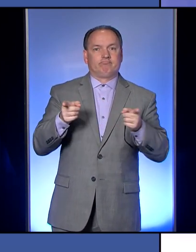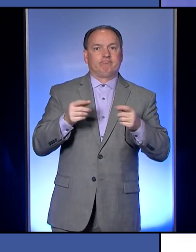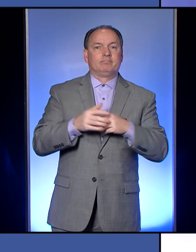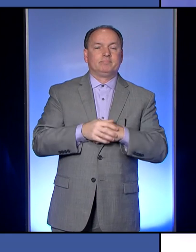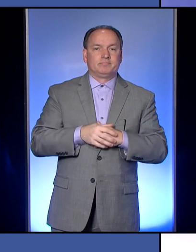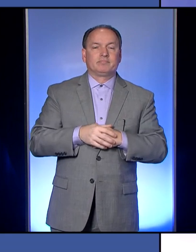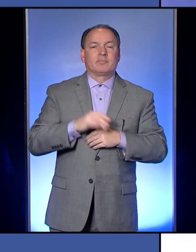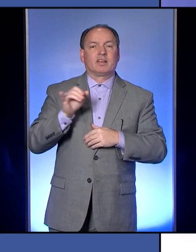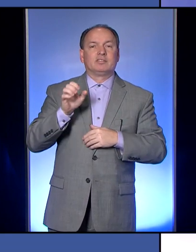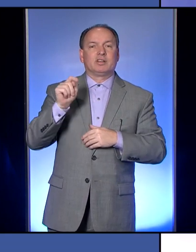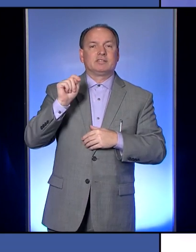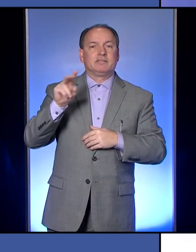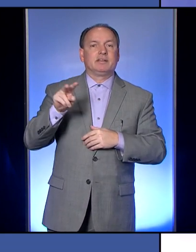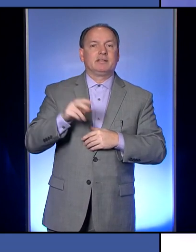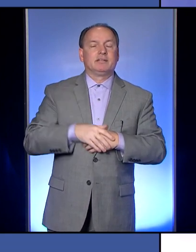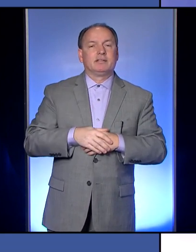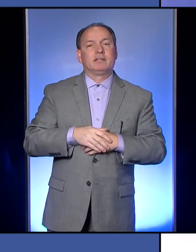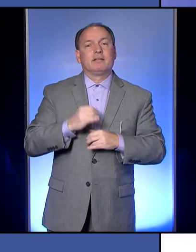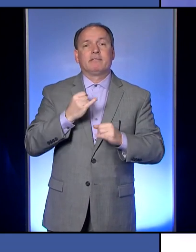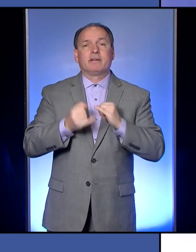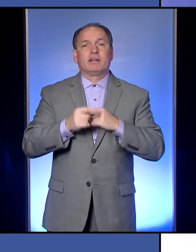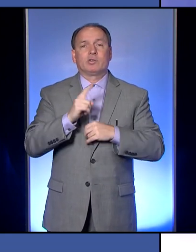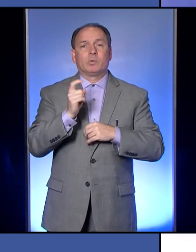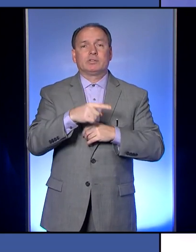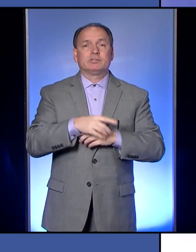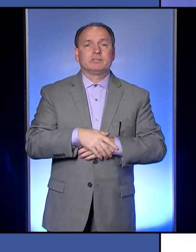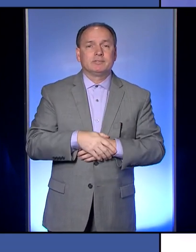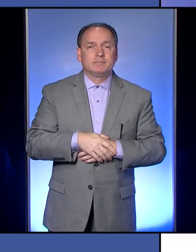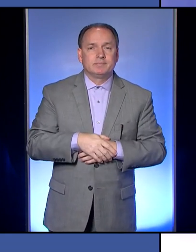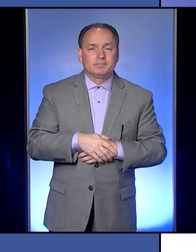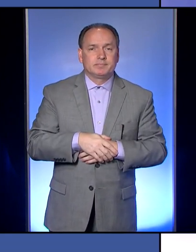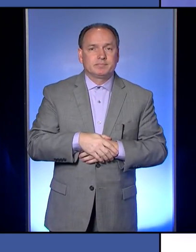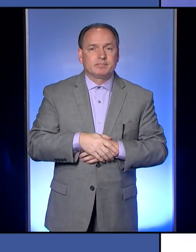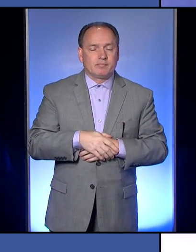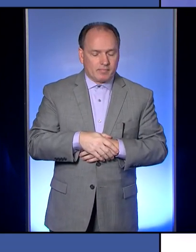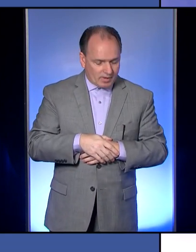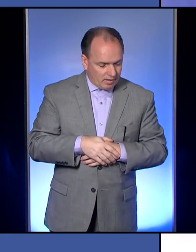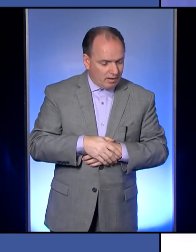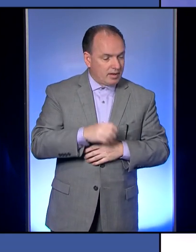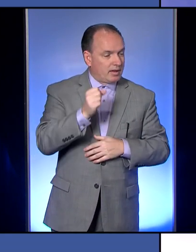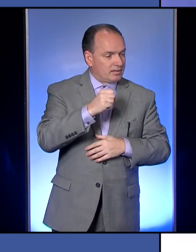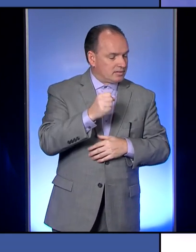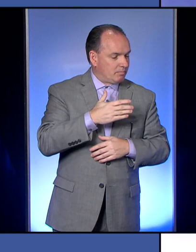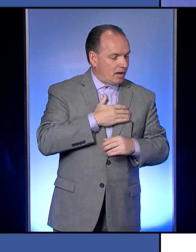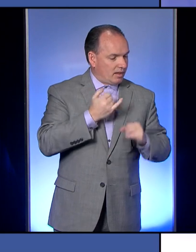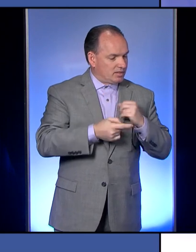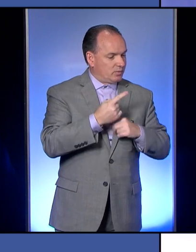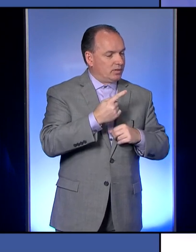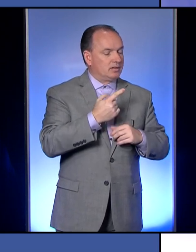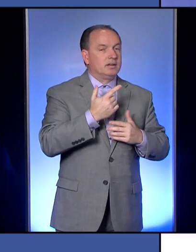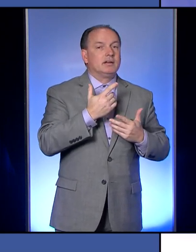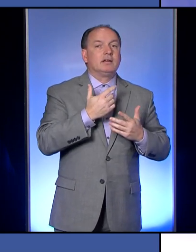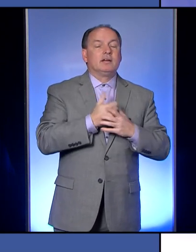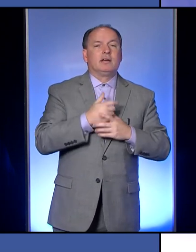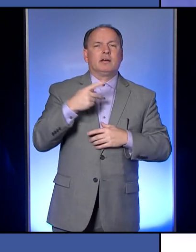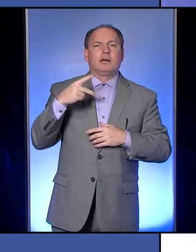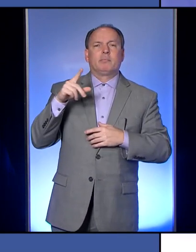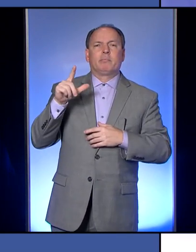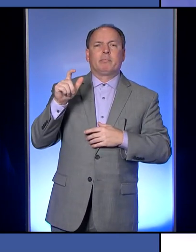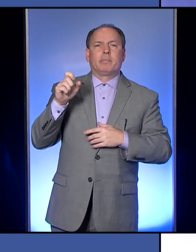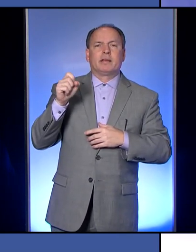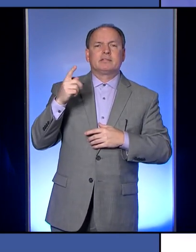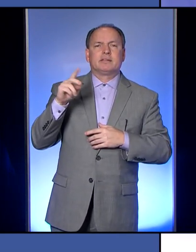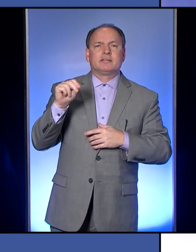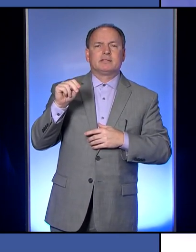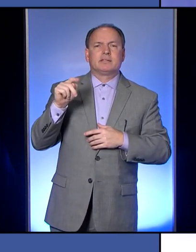Jet TV, do you have any final questions? Yep. My last one, Pleasant Ridge Manor, do you have an update on that